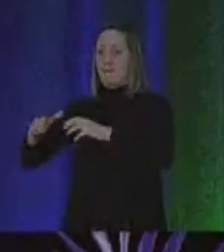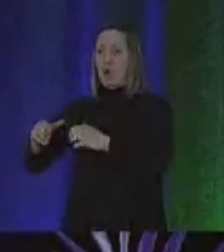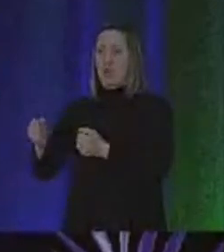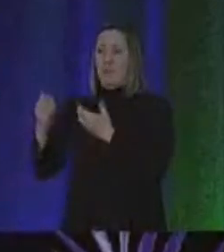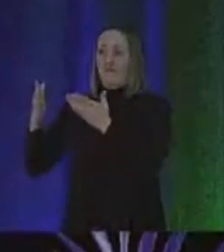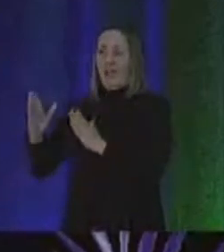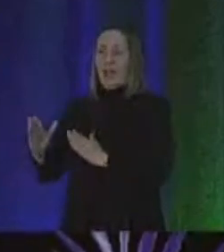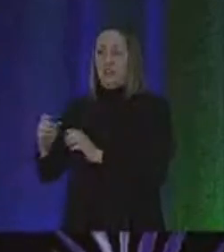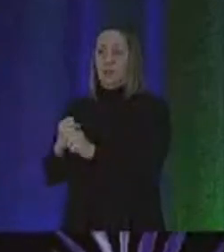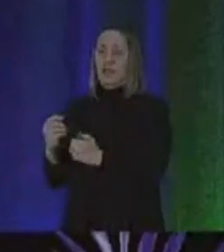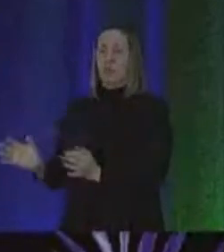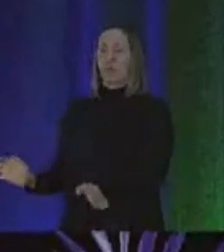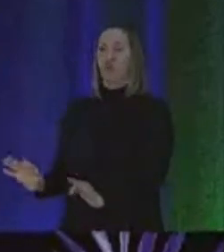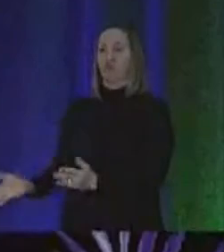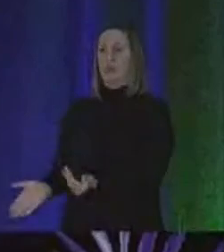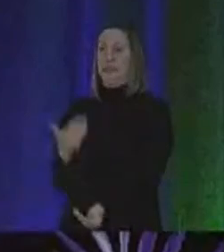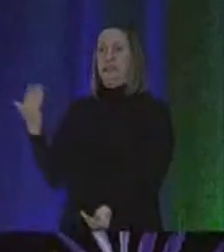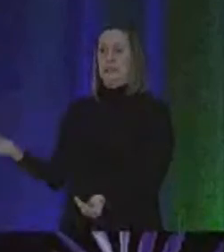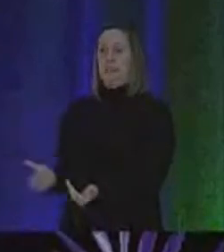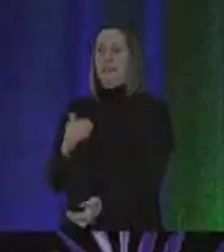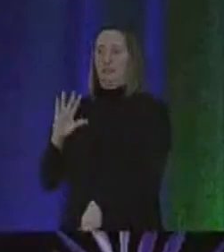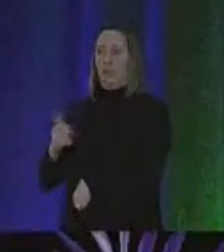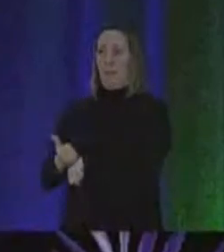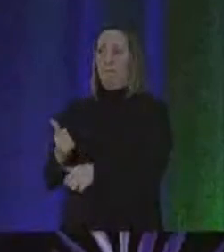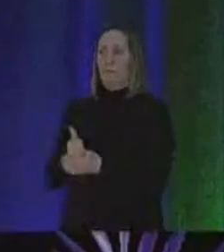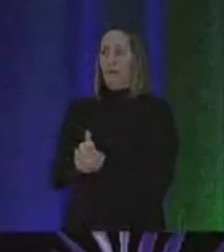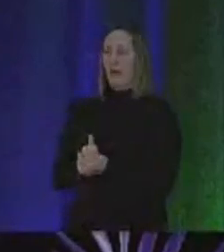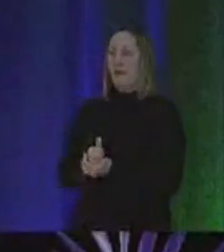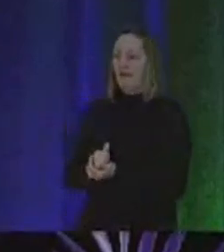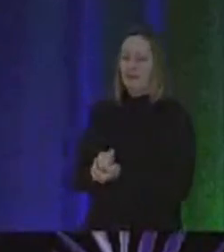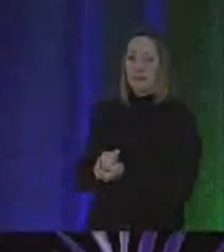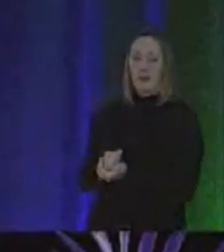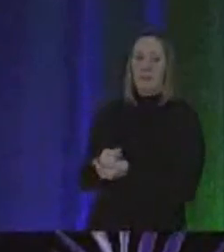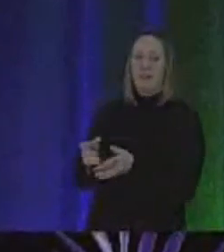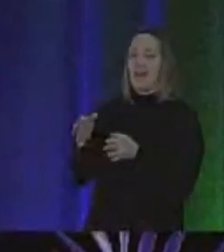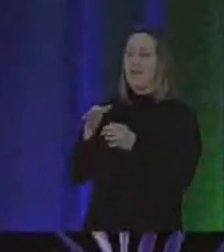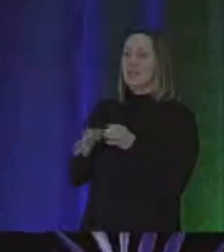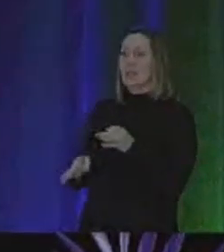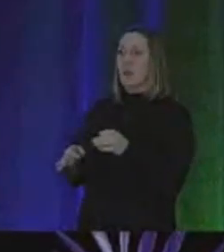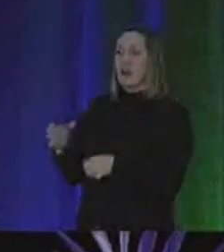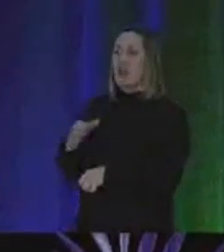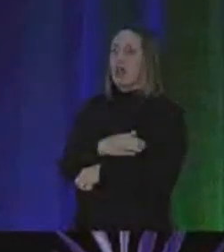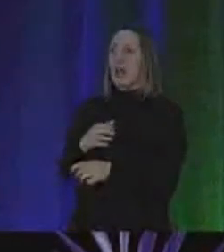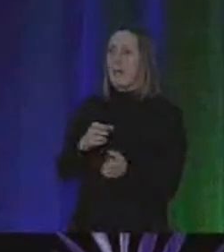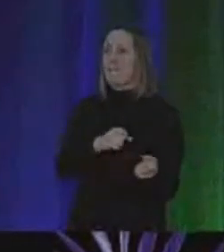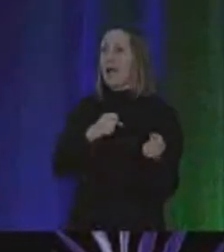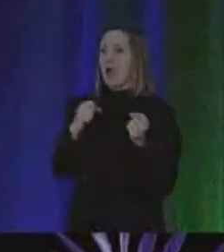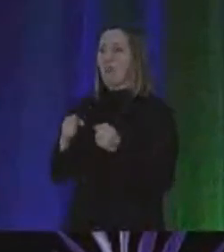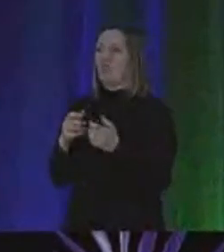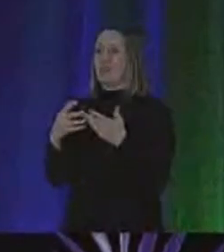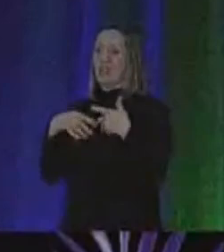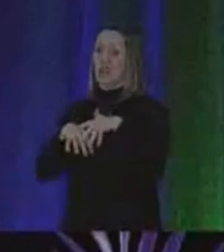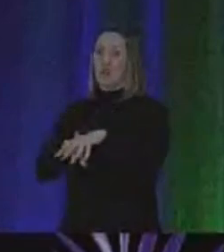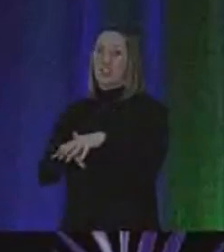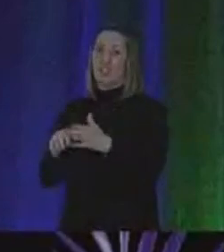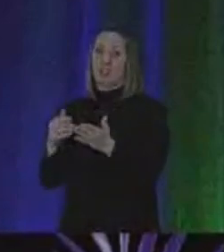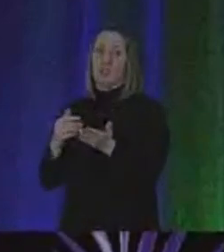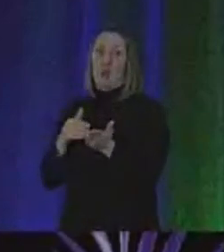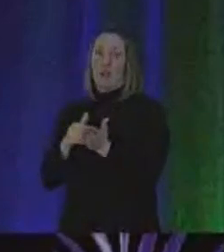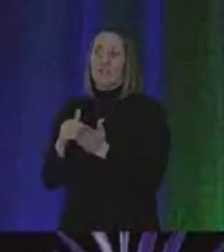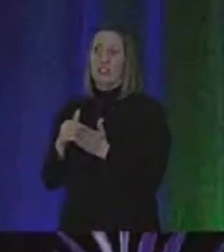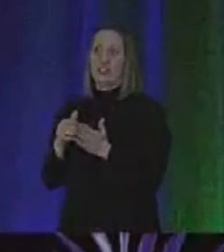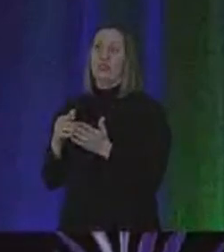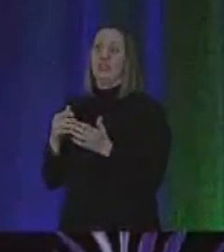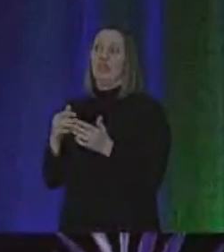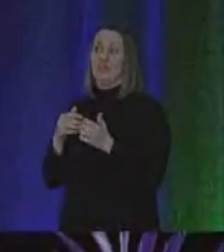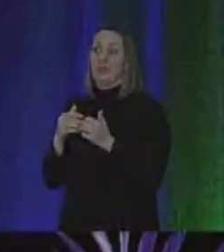really easy for you to get set up. They have simple and powerful integrations. Oftentimes, you can get pretty far. You can get to